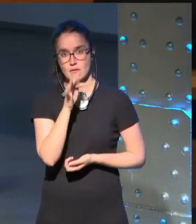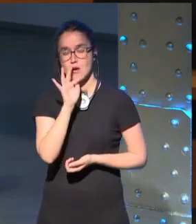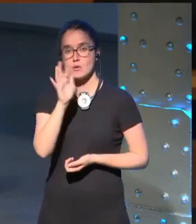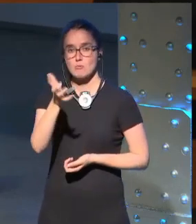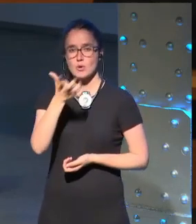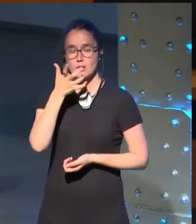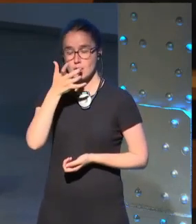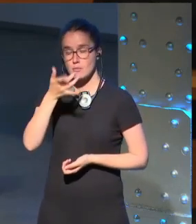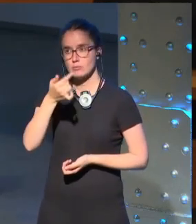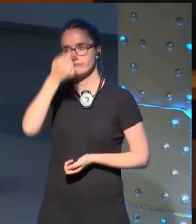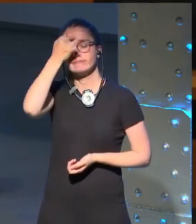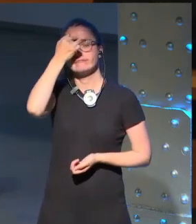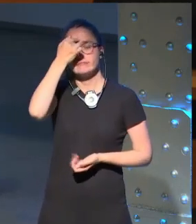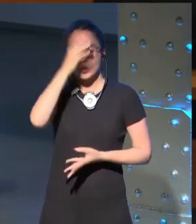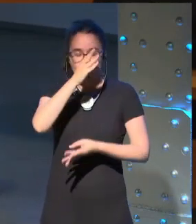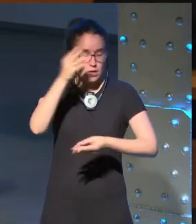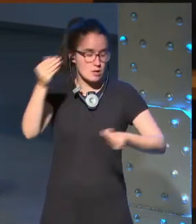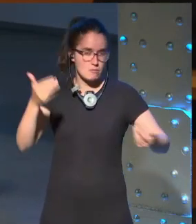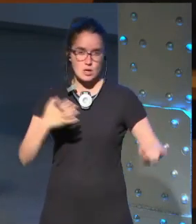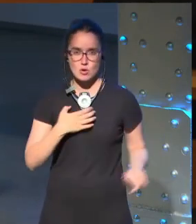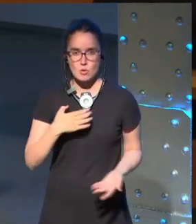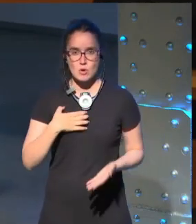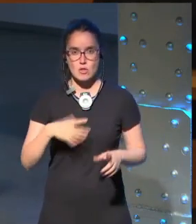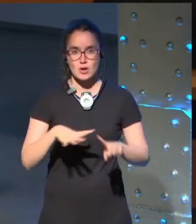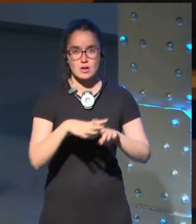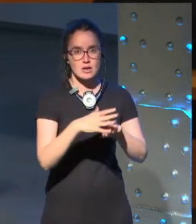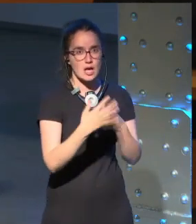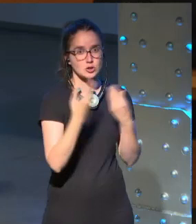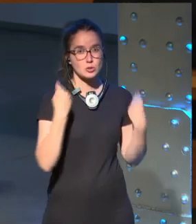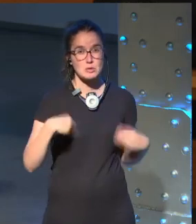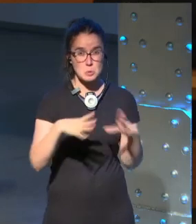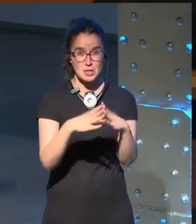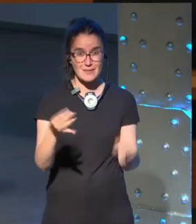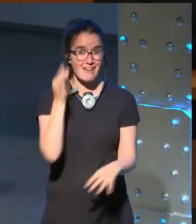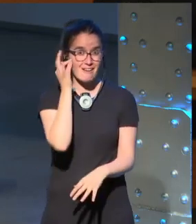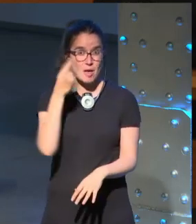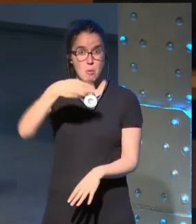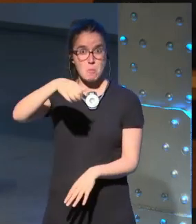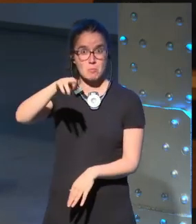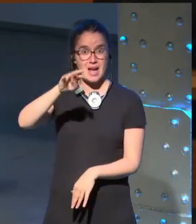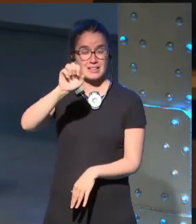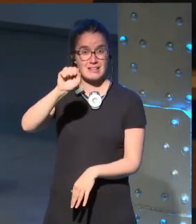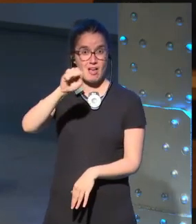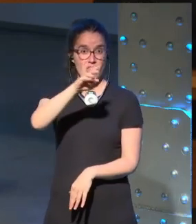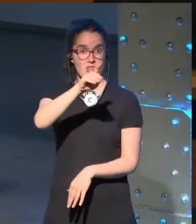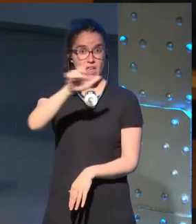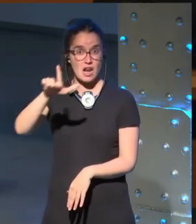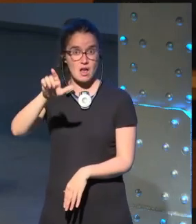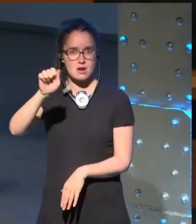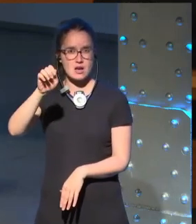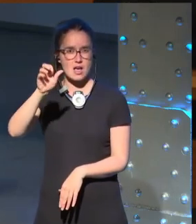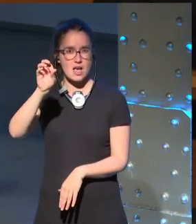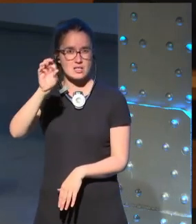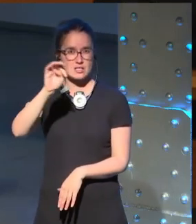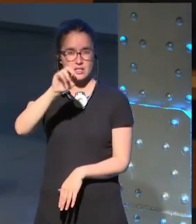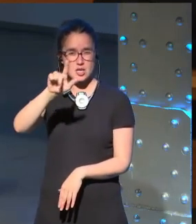been solved. Like, for example, I can't forget about Marta del Castillo. It's a case that it's still pending here in